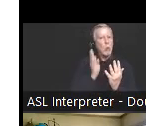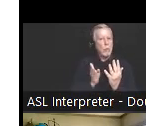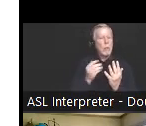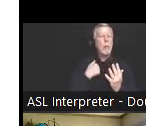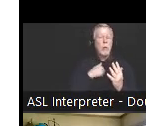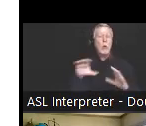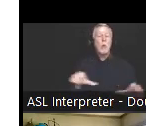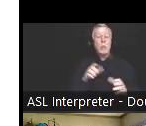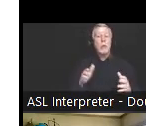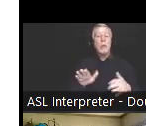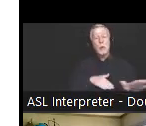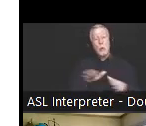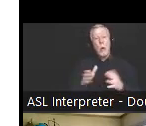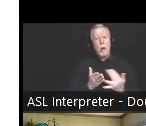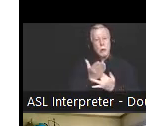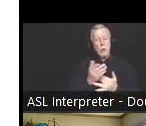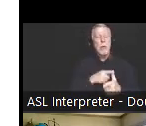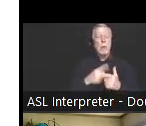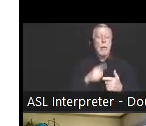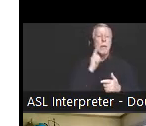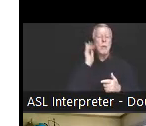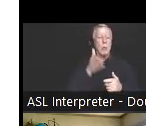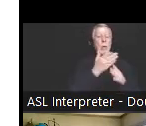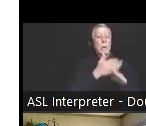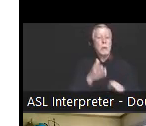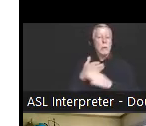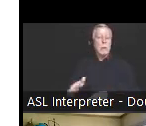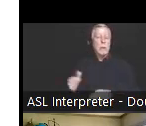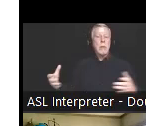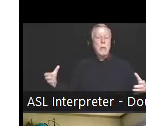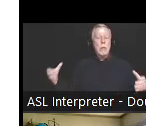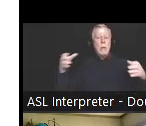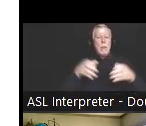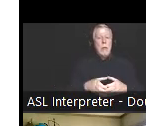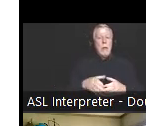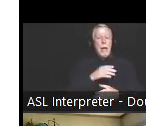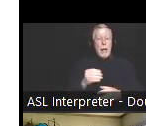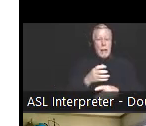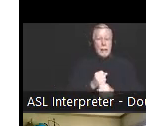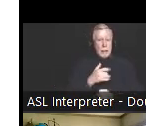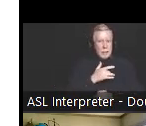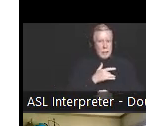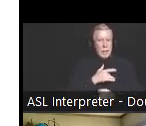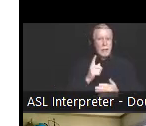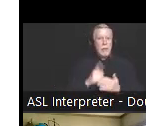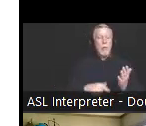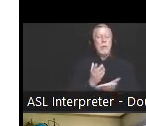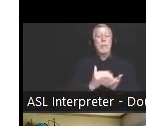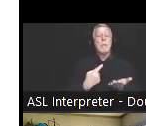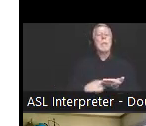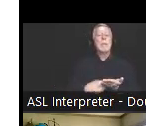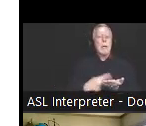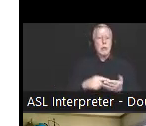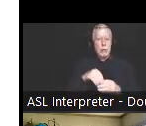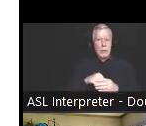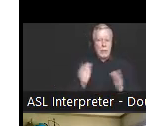walkthrough, then we'll have some time in small groups. We'll come back together and get a sense of what some of the discussion was in the